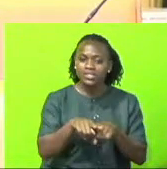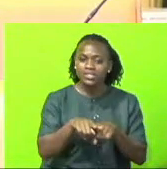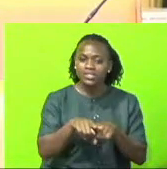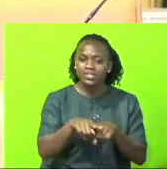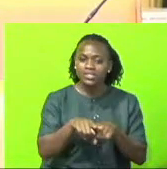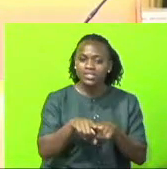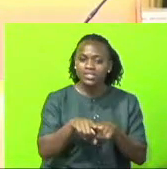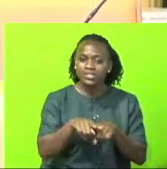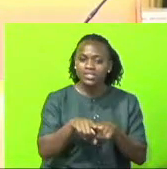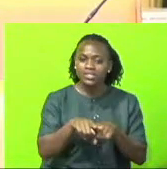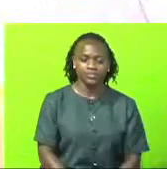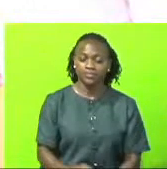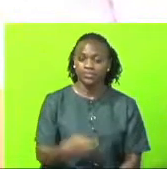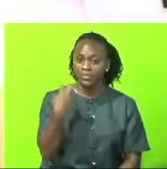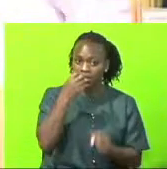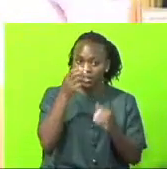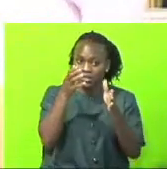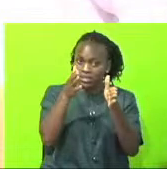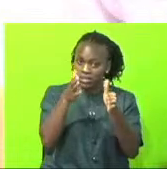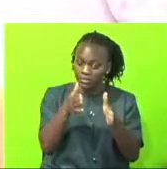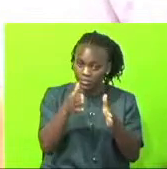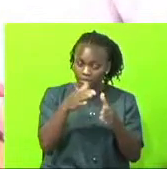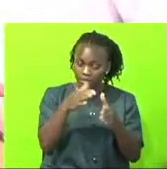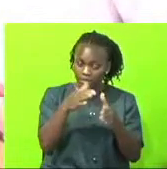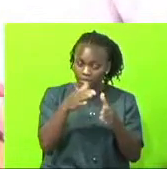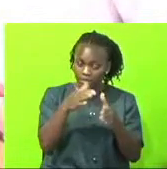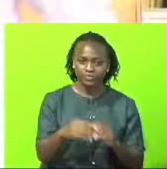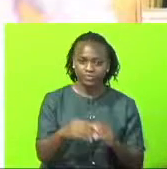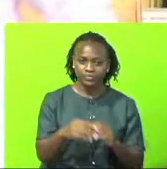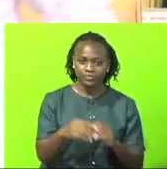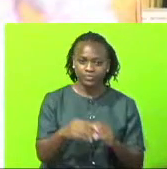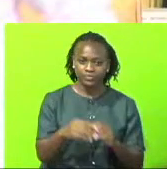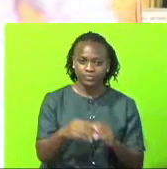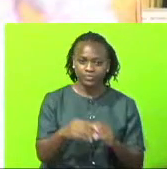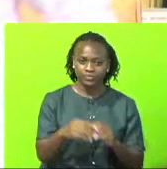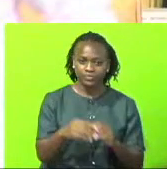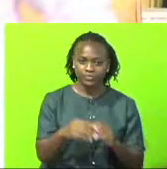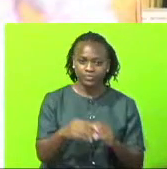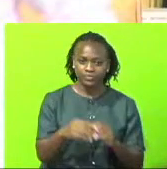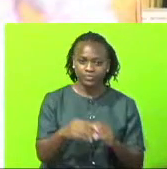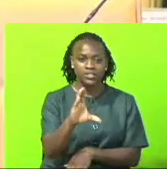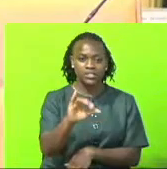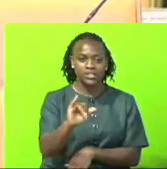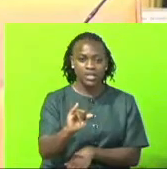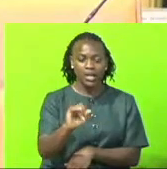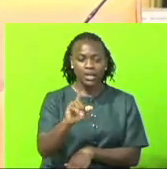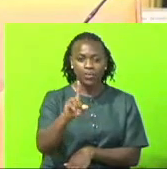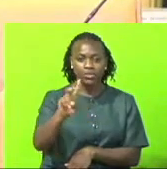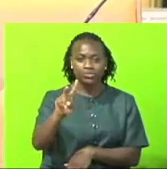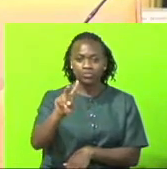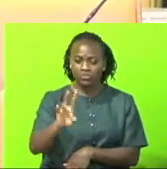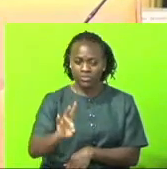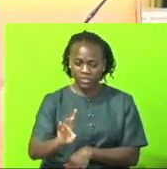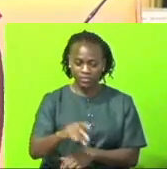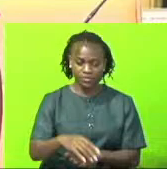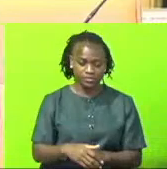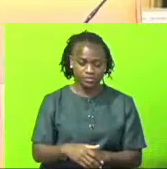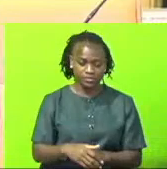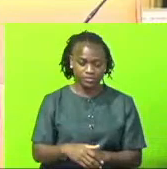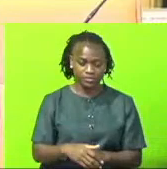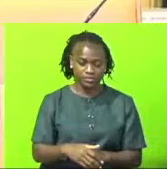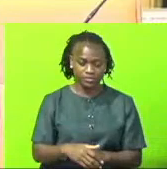Mr. Speaker, under Regulation 15 of CI 127, the candidates, Mr.